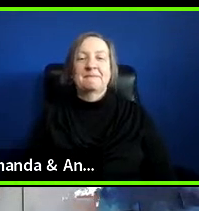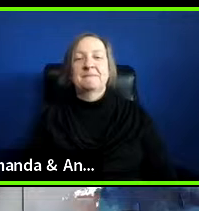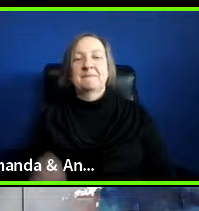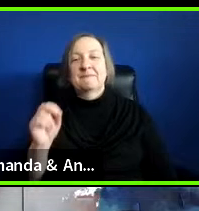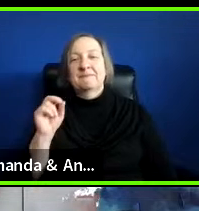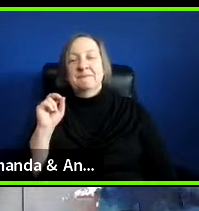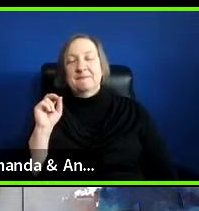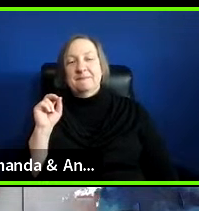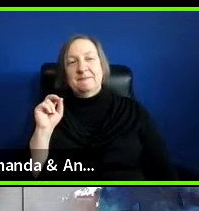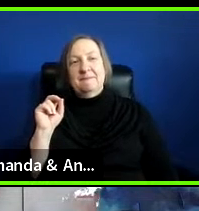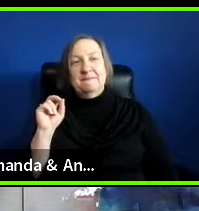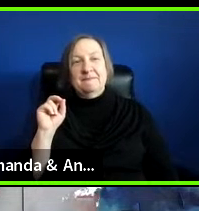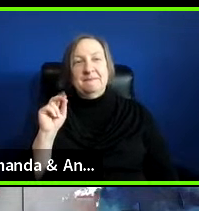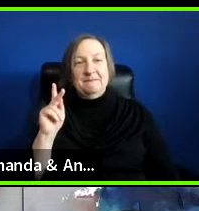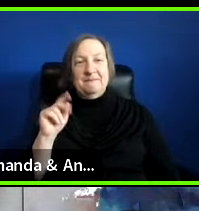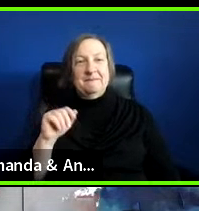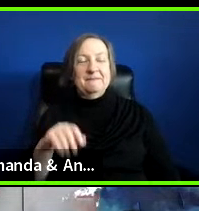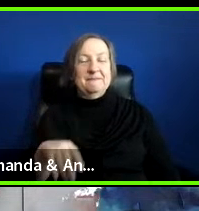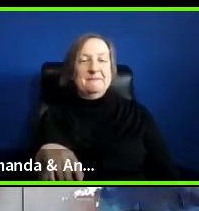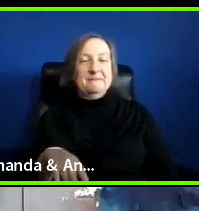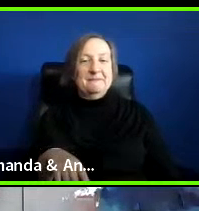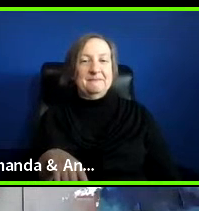Okay.